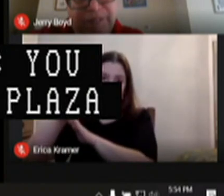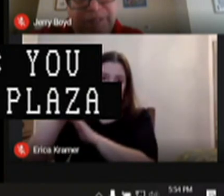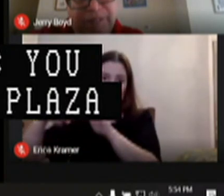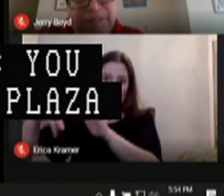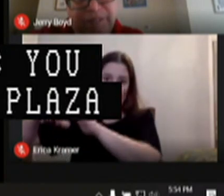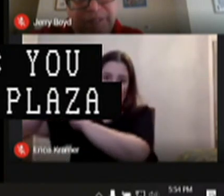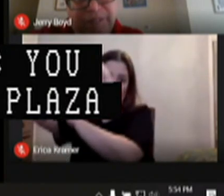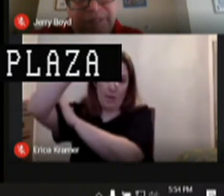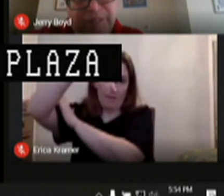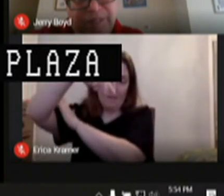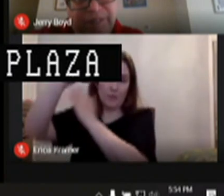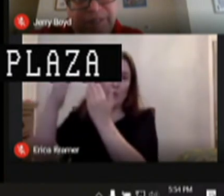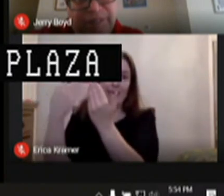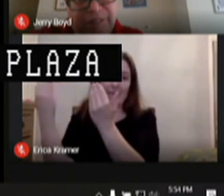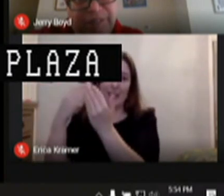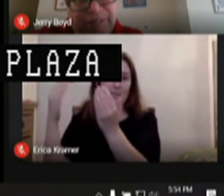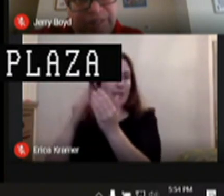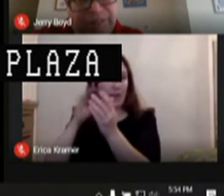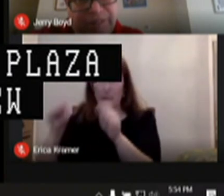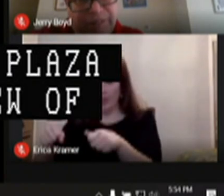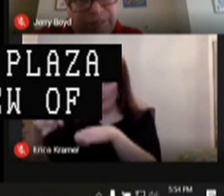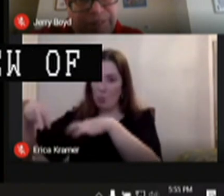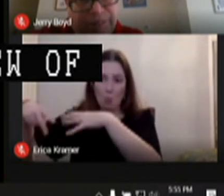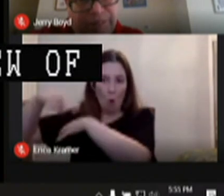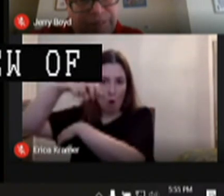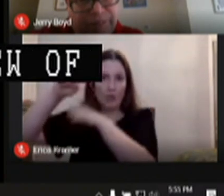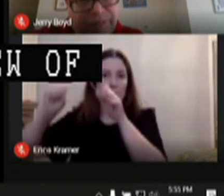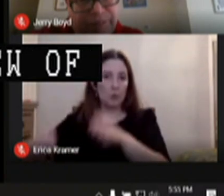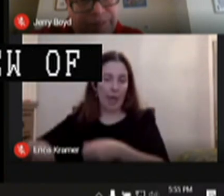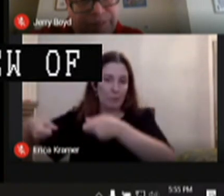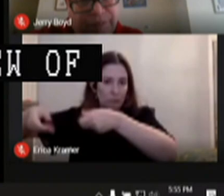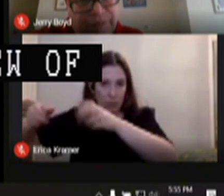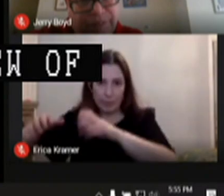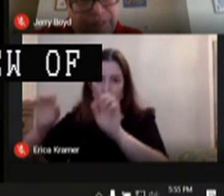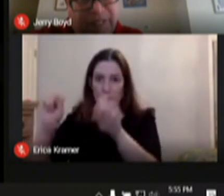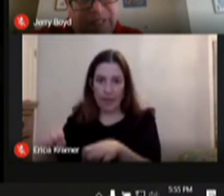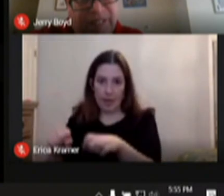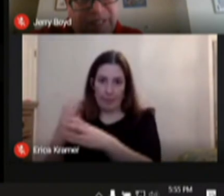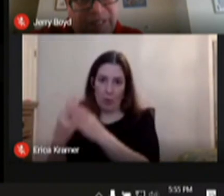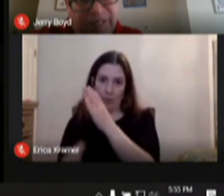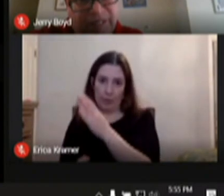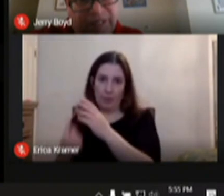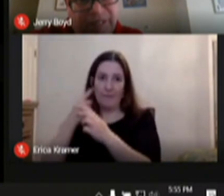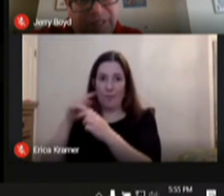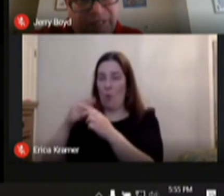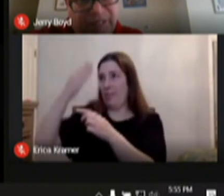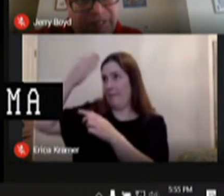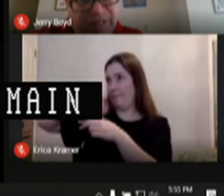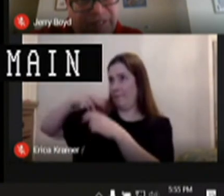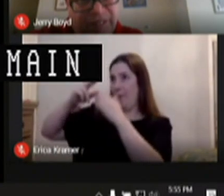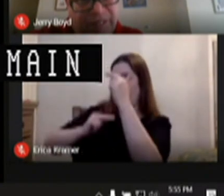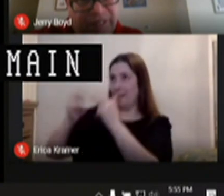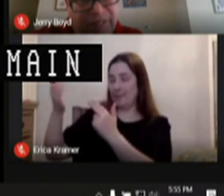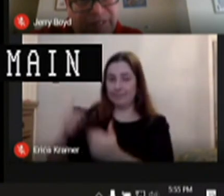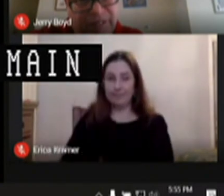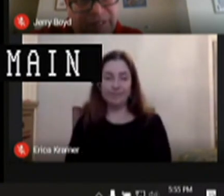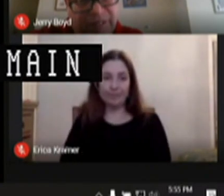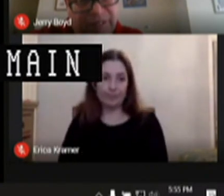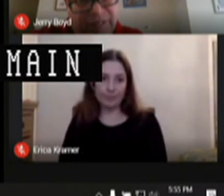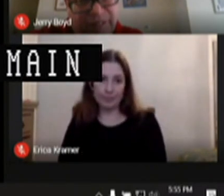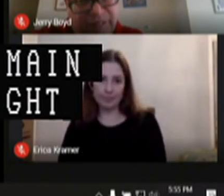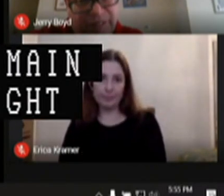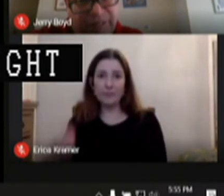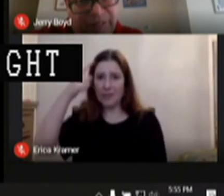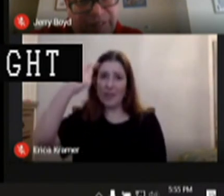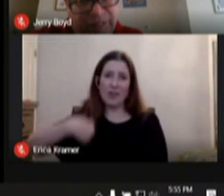frame the view of that really important west facade of the building and the main entry and point you in that right direction. I think for us, it's